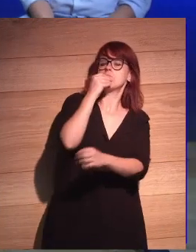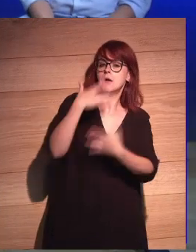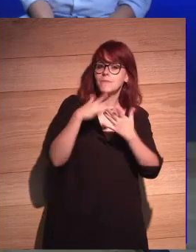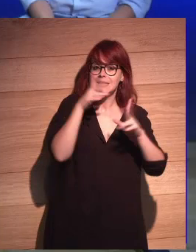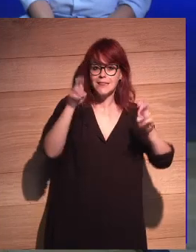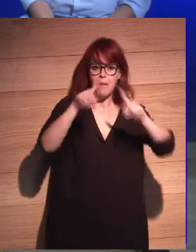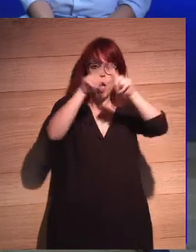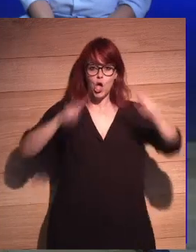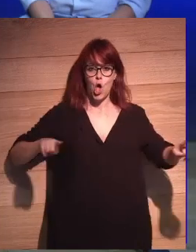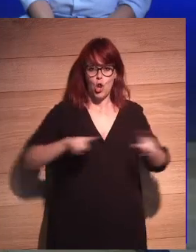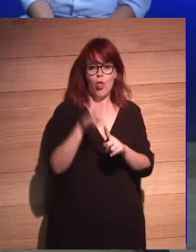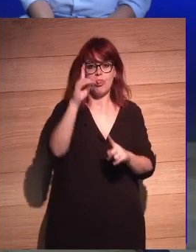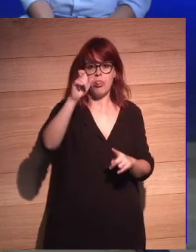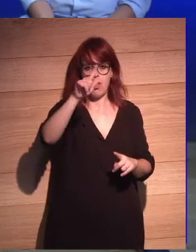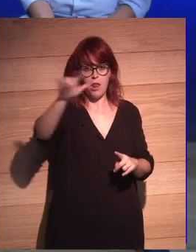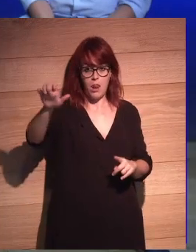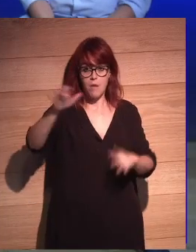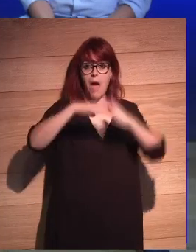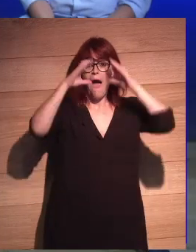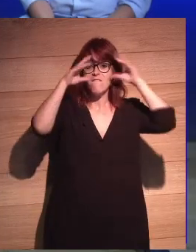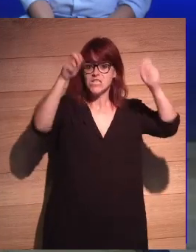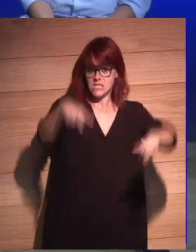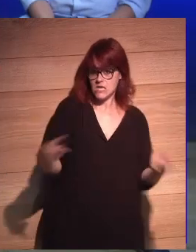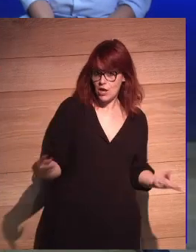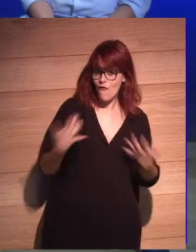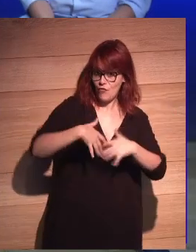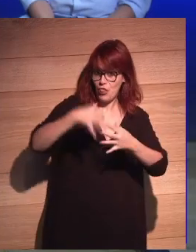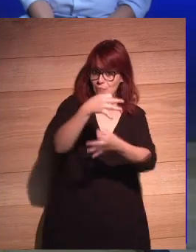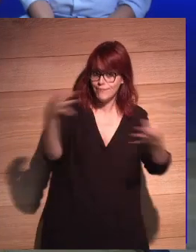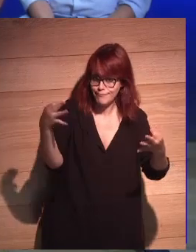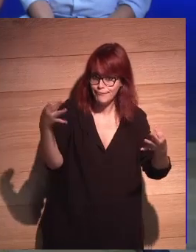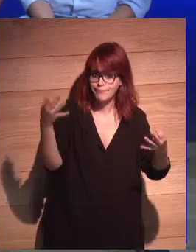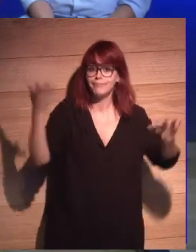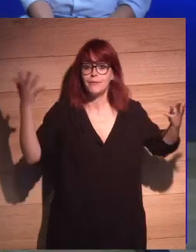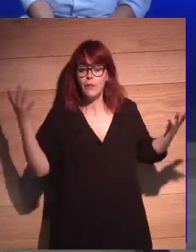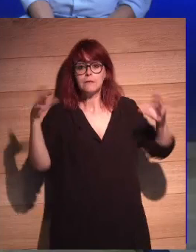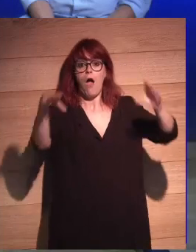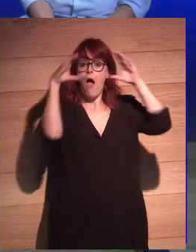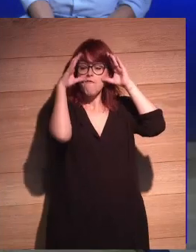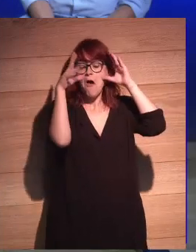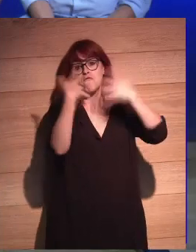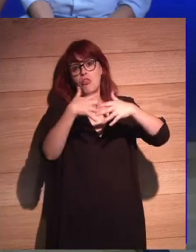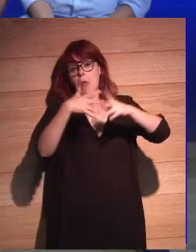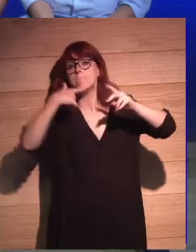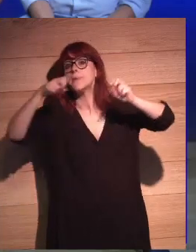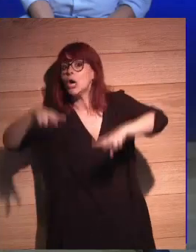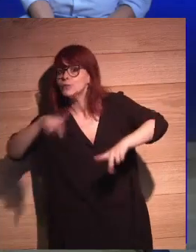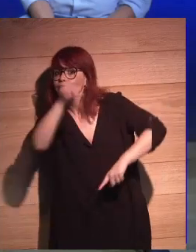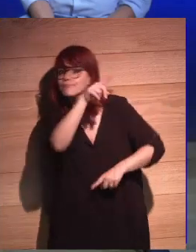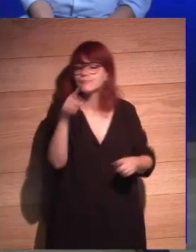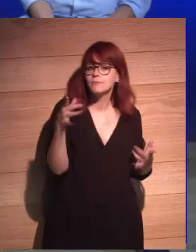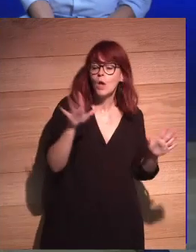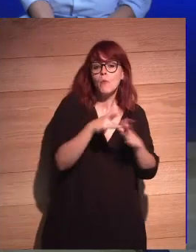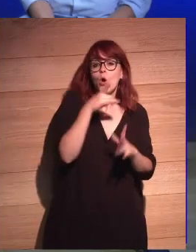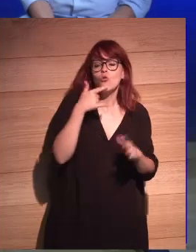seeing. So the Dale's cone, for example, works without goggles. Yeah, absolutely. Yeah, perfectly. And with goggles, it can work even